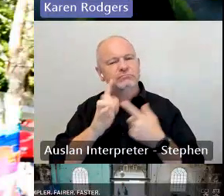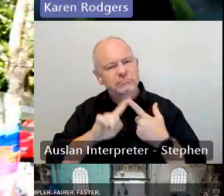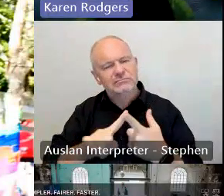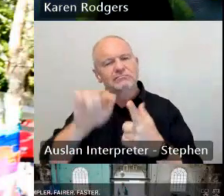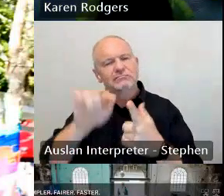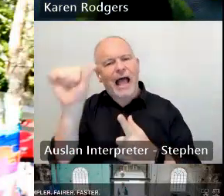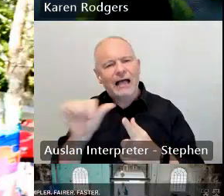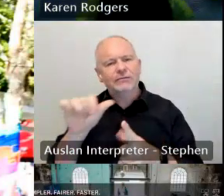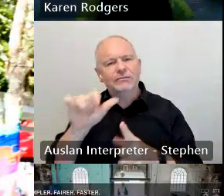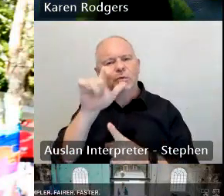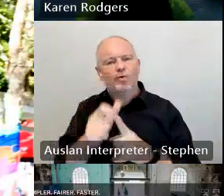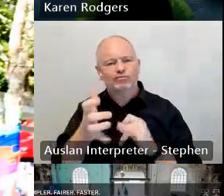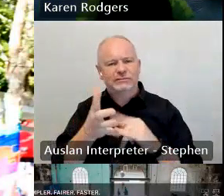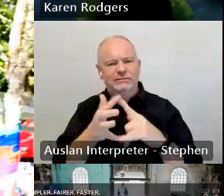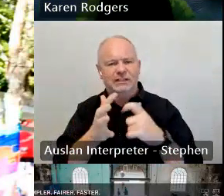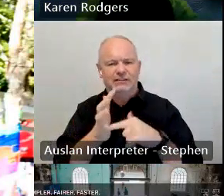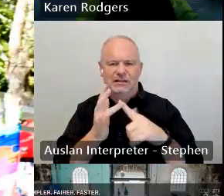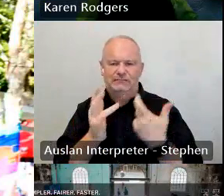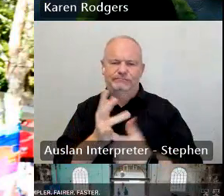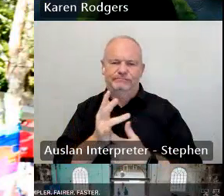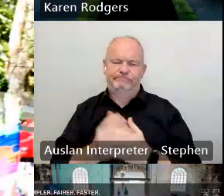sector.